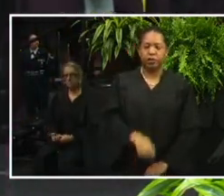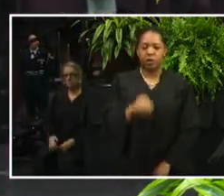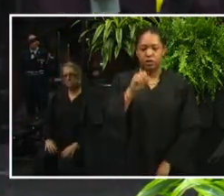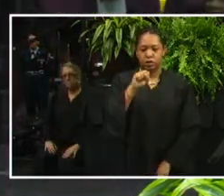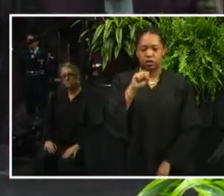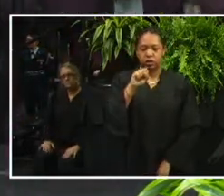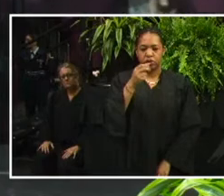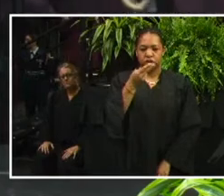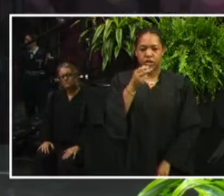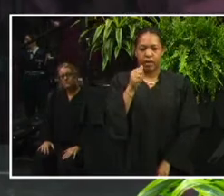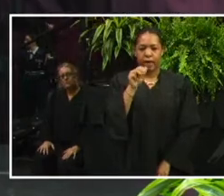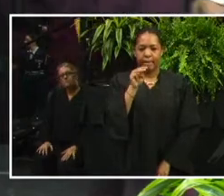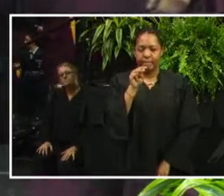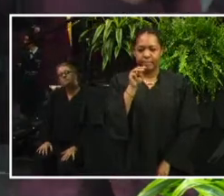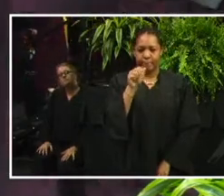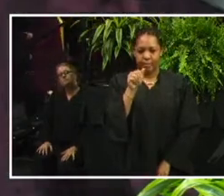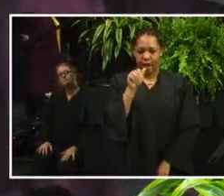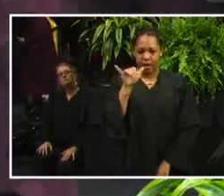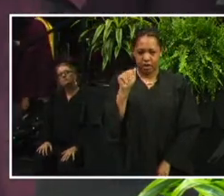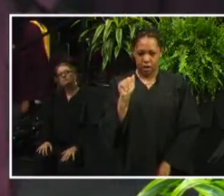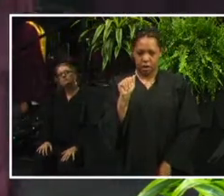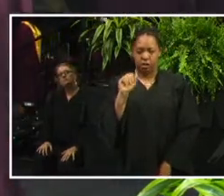Shemaya LaShawn Monet Johnson.